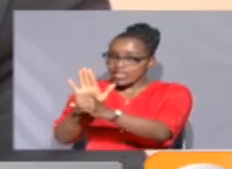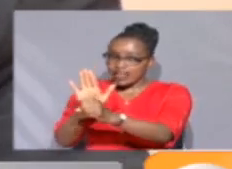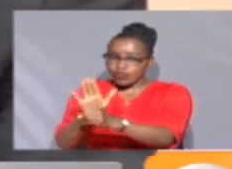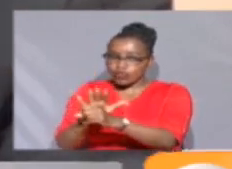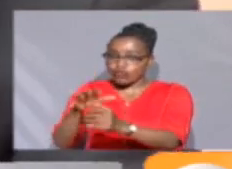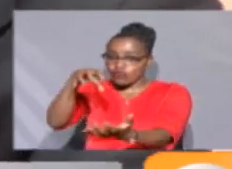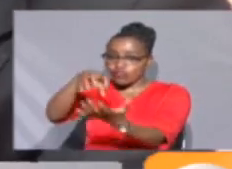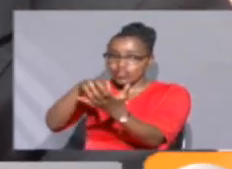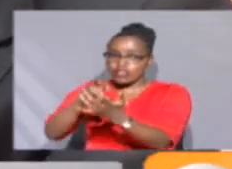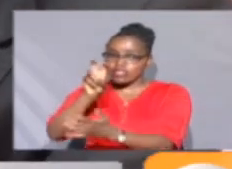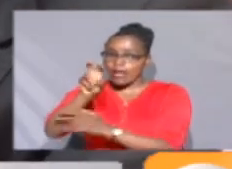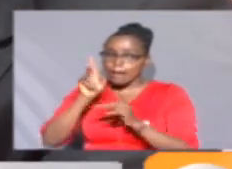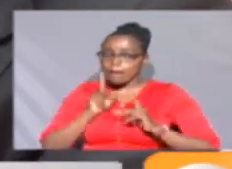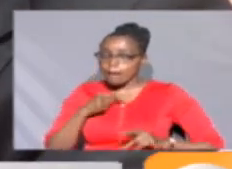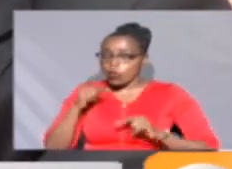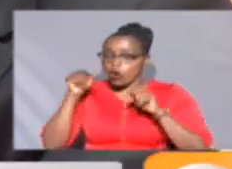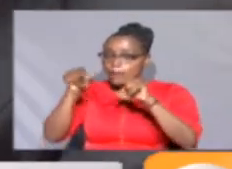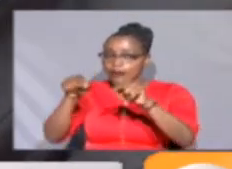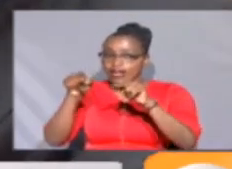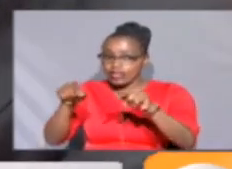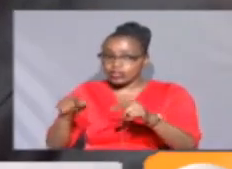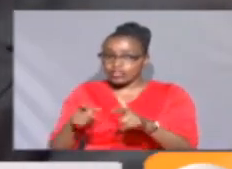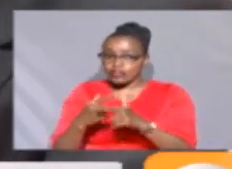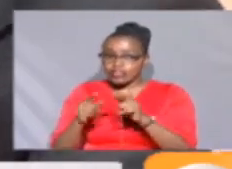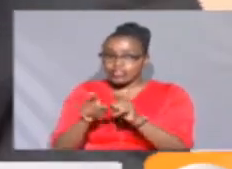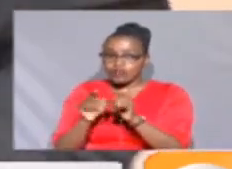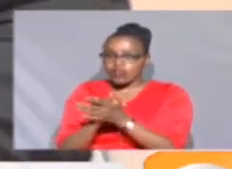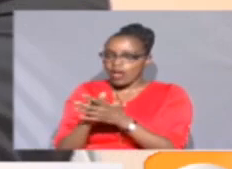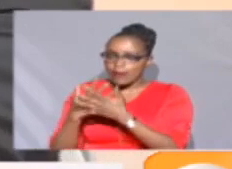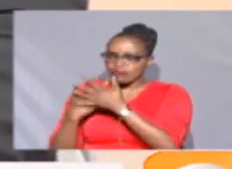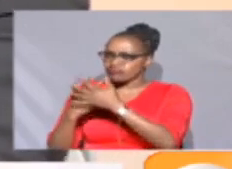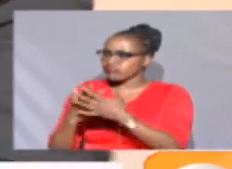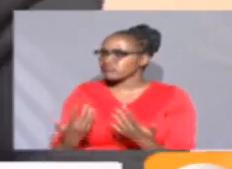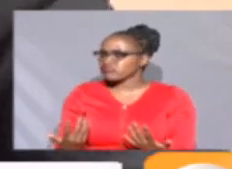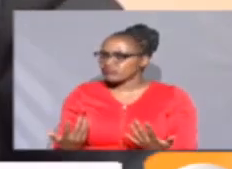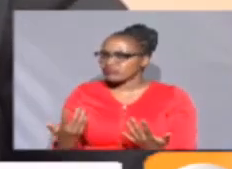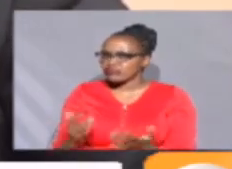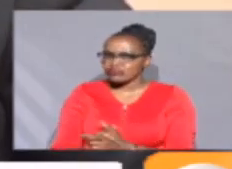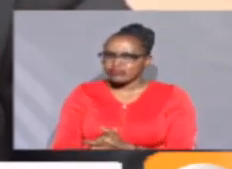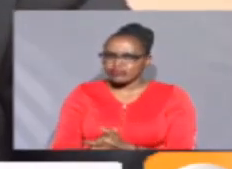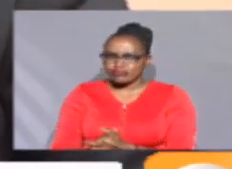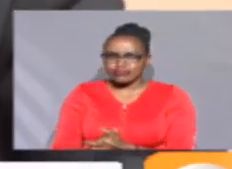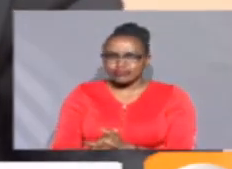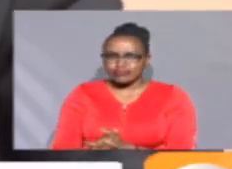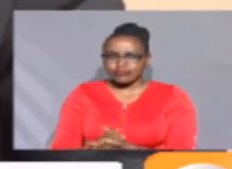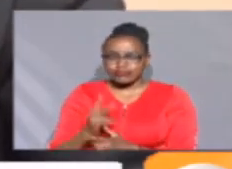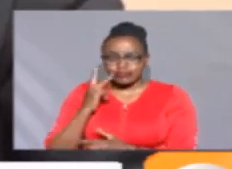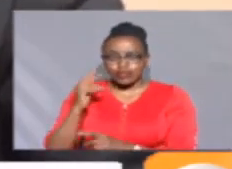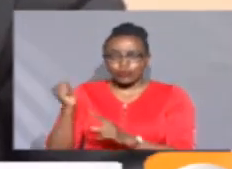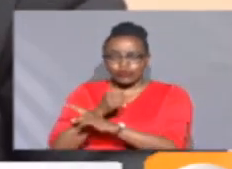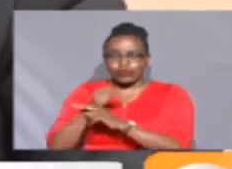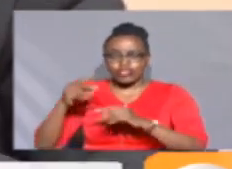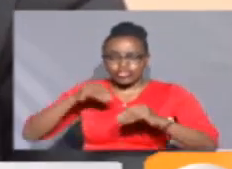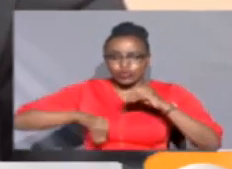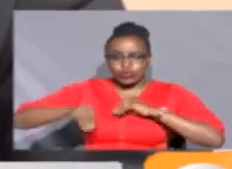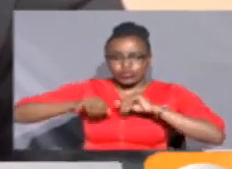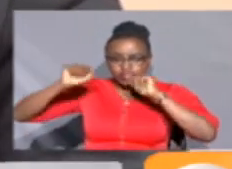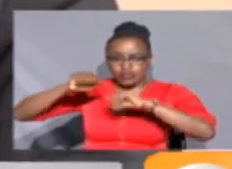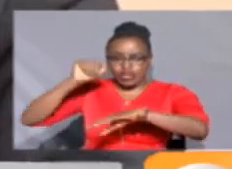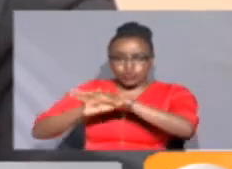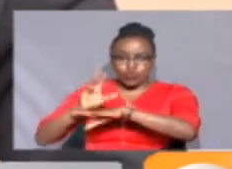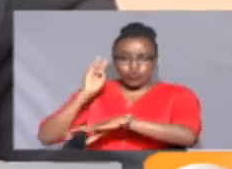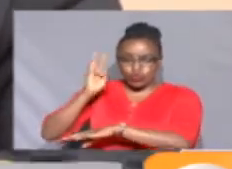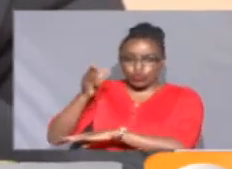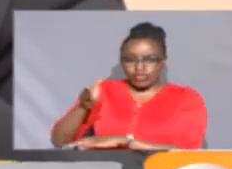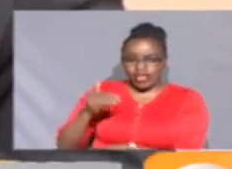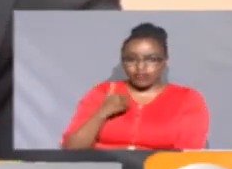these cases, you've seen people who have been accused getting acquitted. What we are saying is that in as much as we are fighting corruption, and our goodwill is